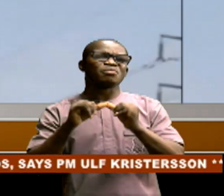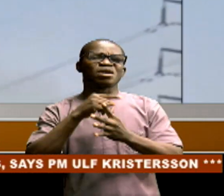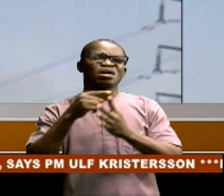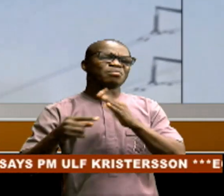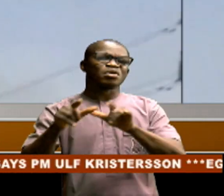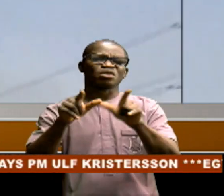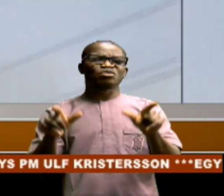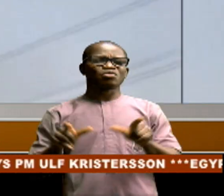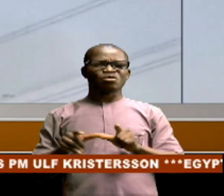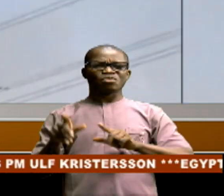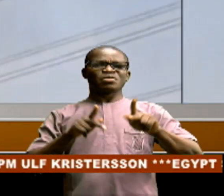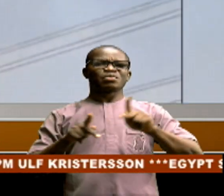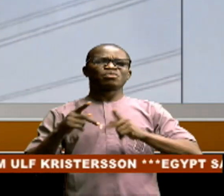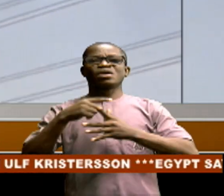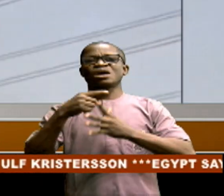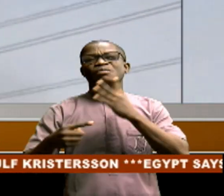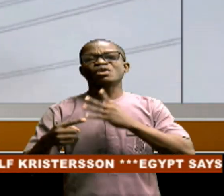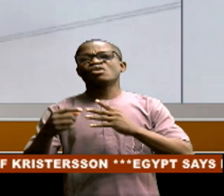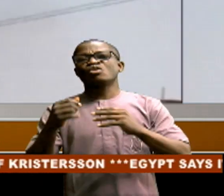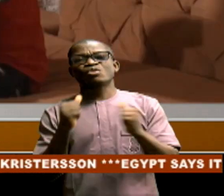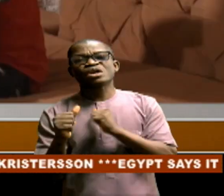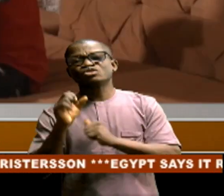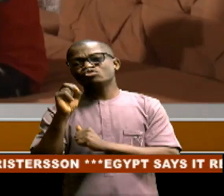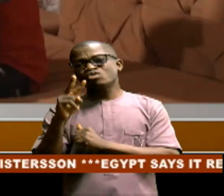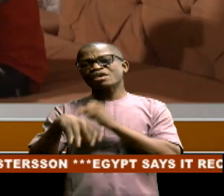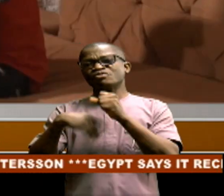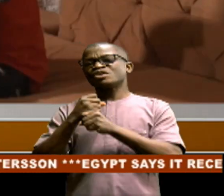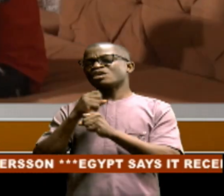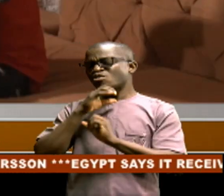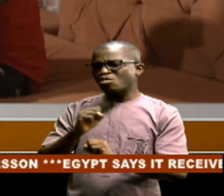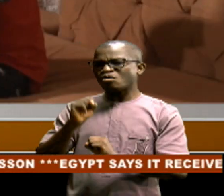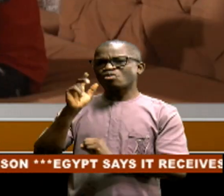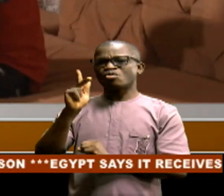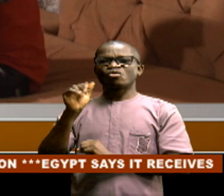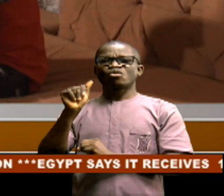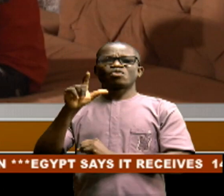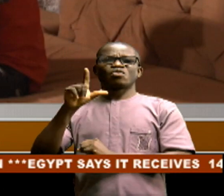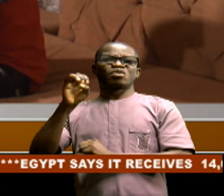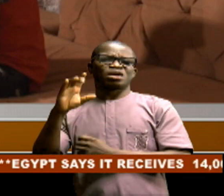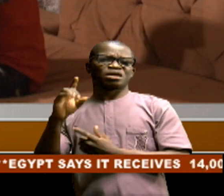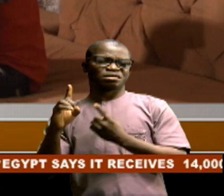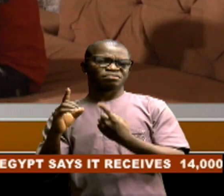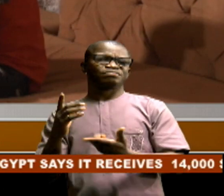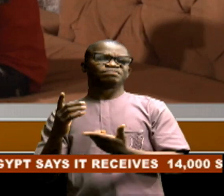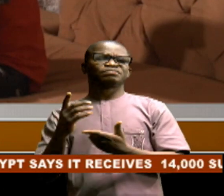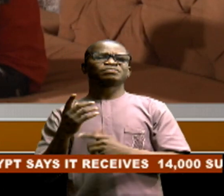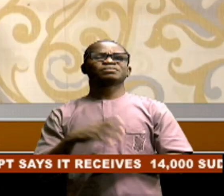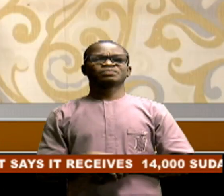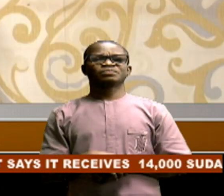residents, among which include 12-year-old Khaled Nimri.